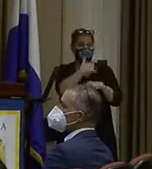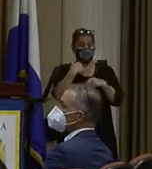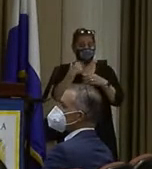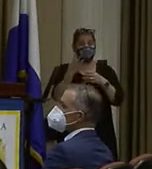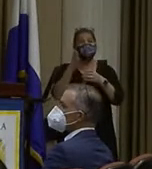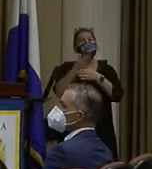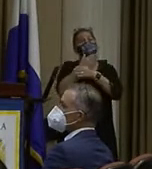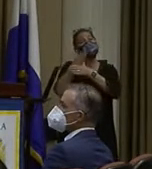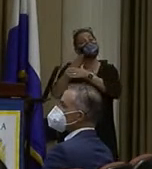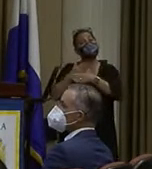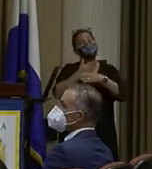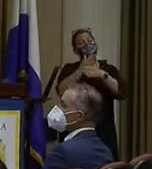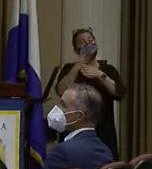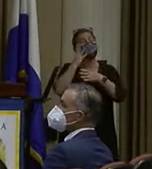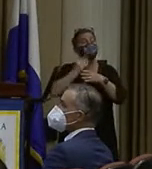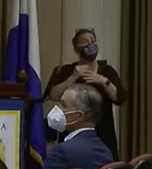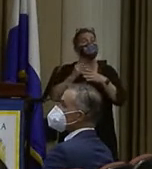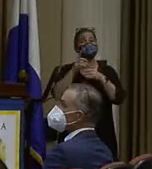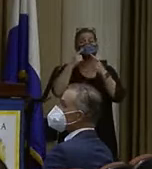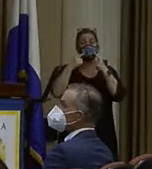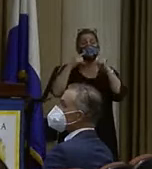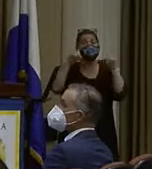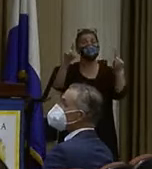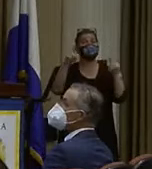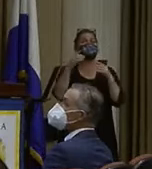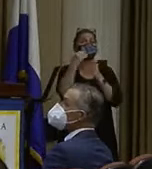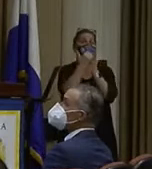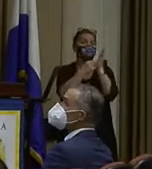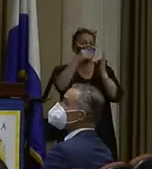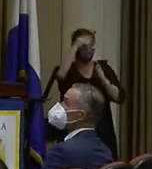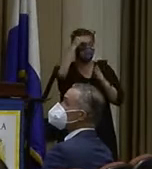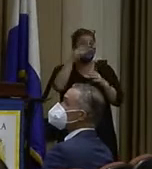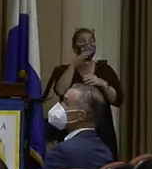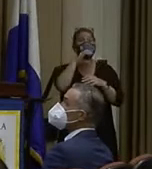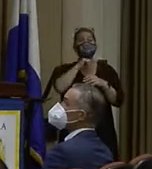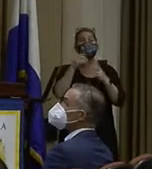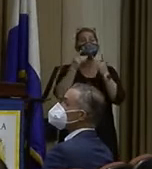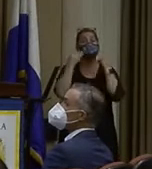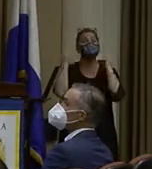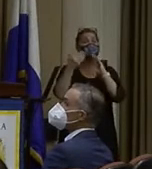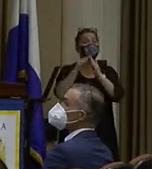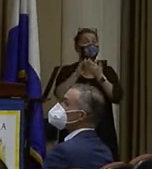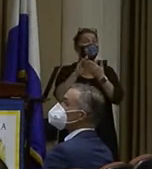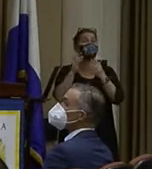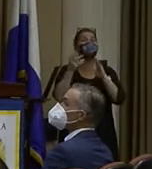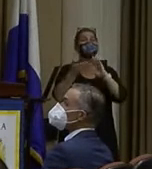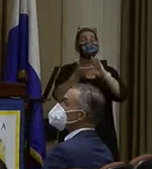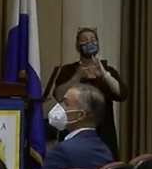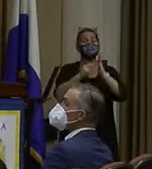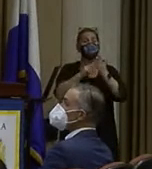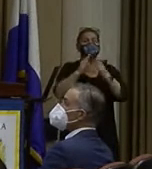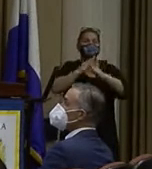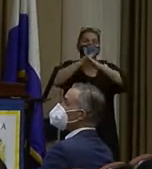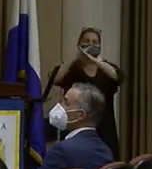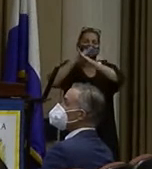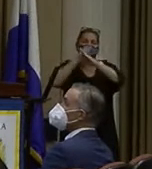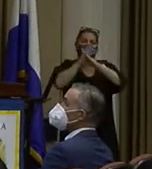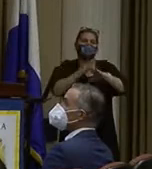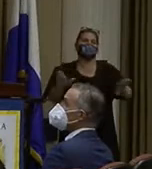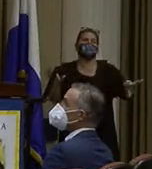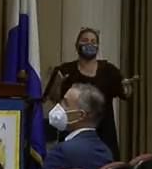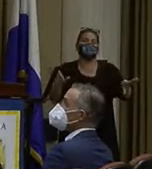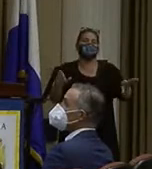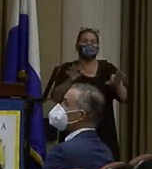share experiences, achievements, and lessons learned. An age-friendly community is a barrier-free community designed